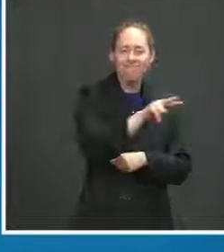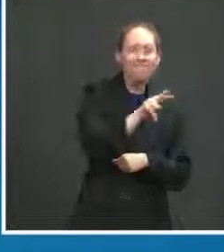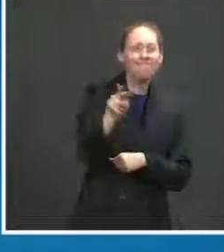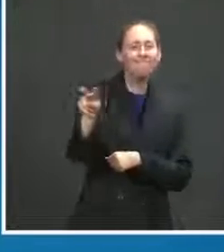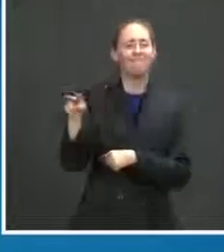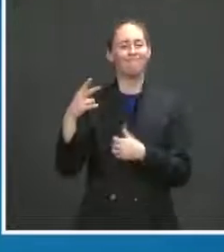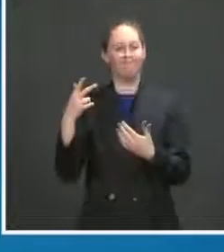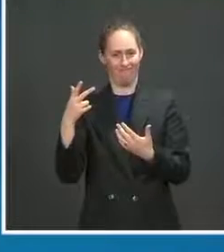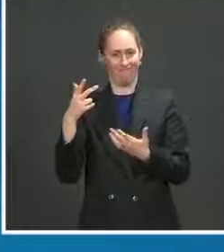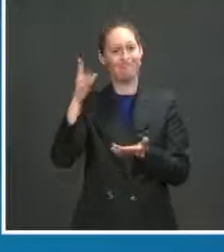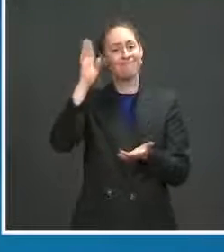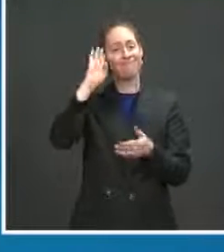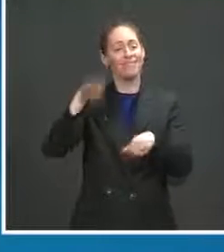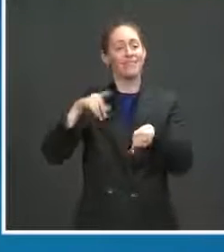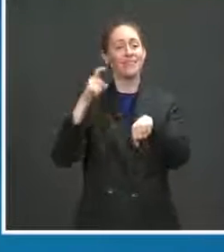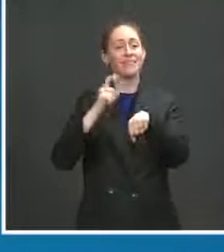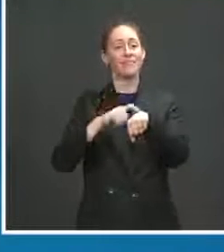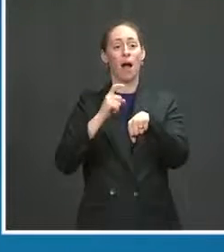on that leadership.